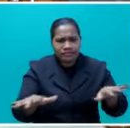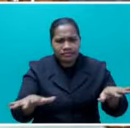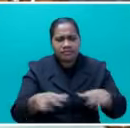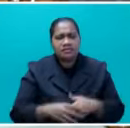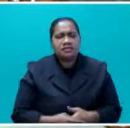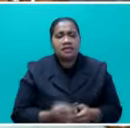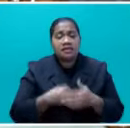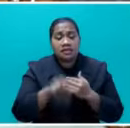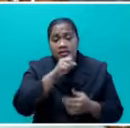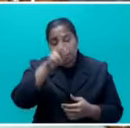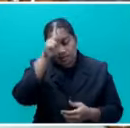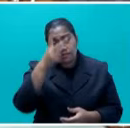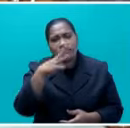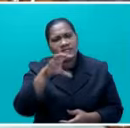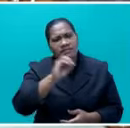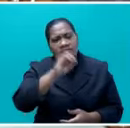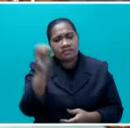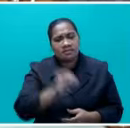Muaani in Kandavu, 50% completed.